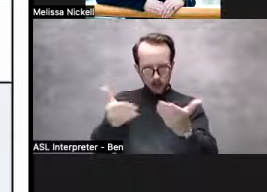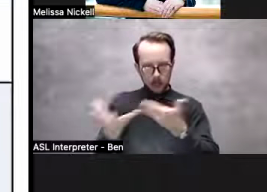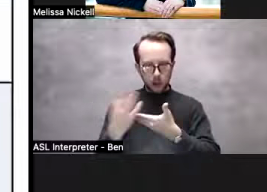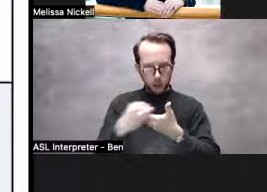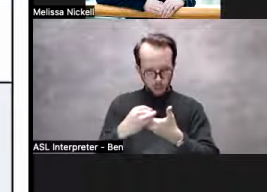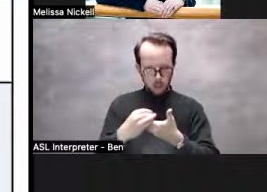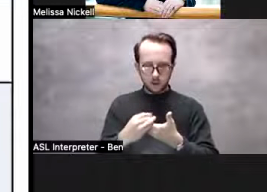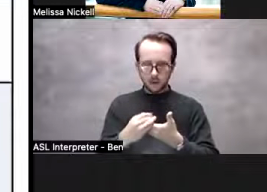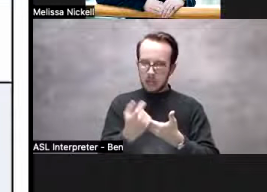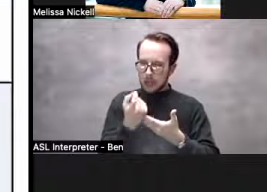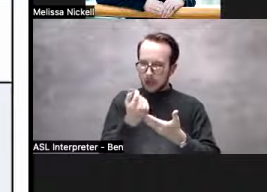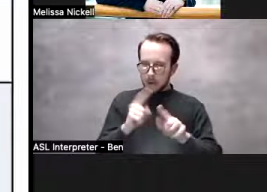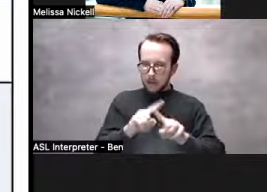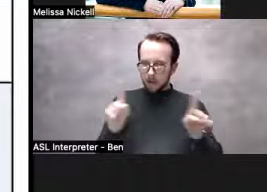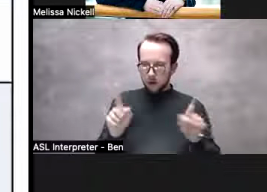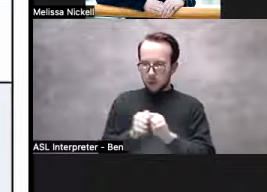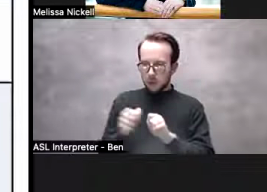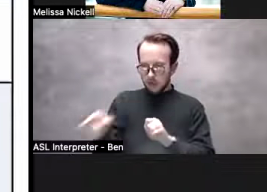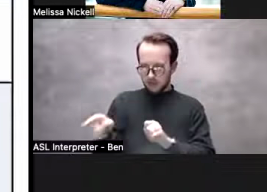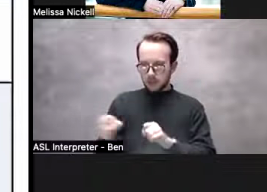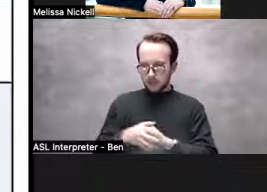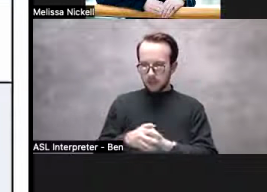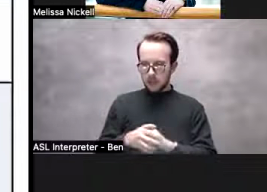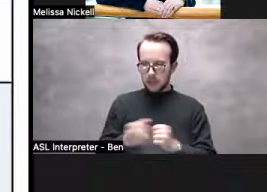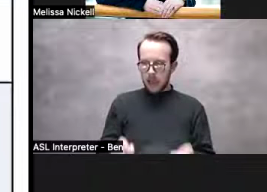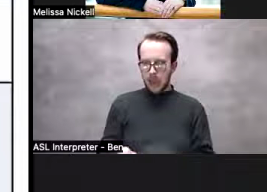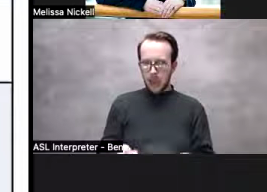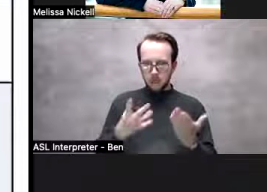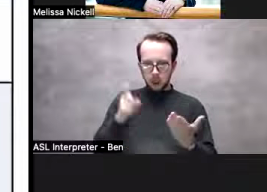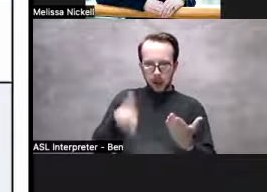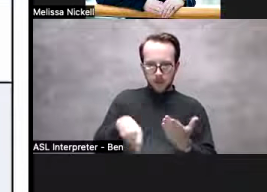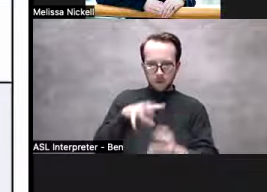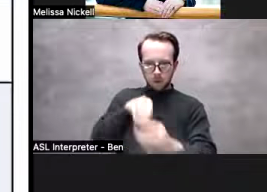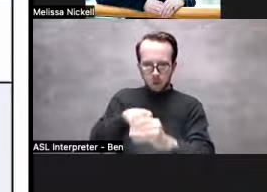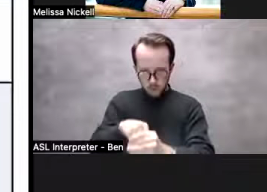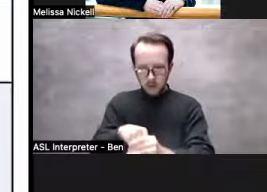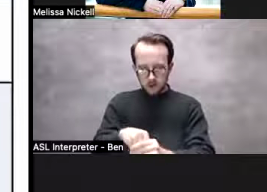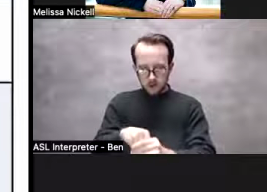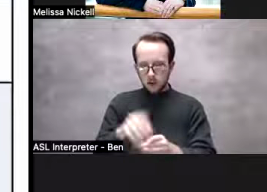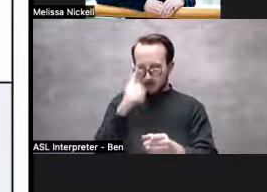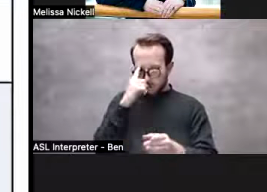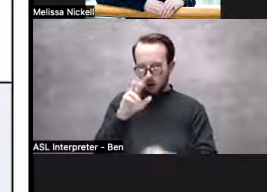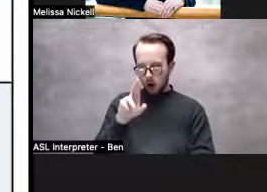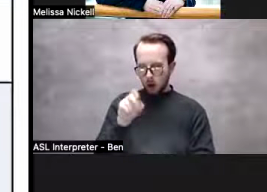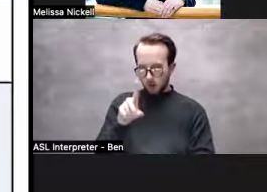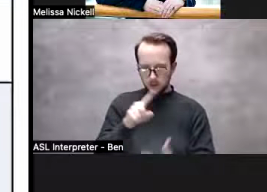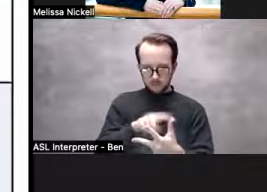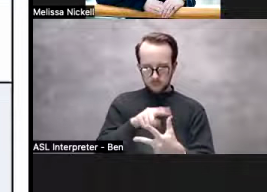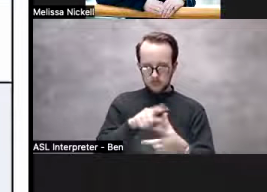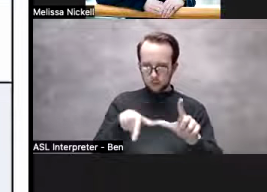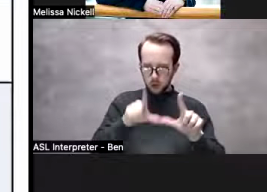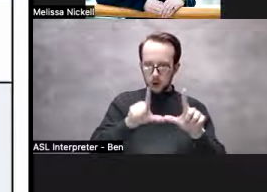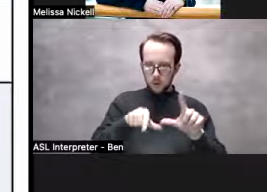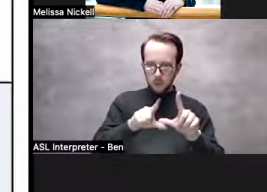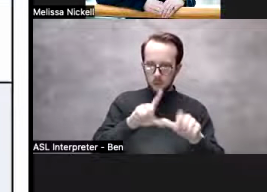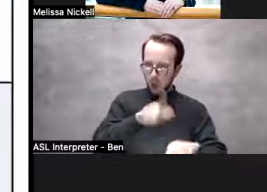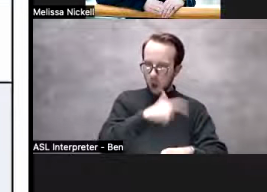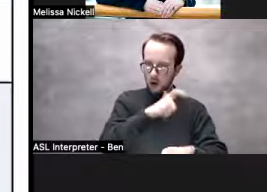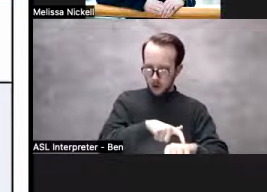little difference in the scope, how much you have to put in. Again, the R01s are renewable, so you can have long-term